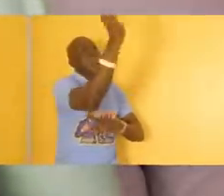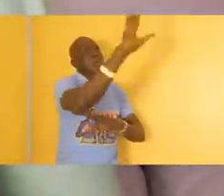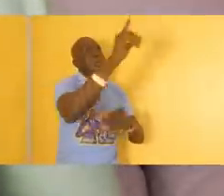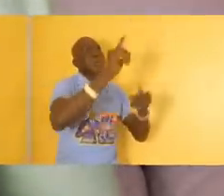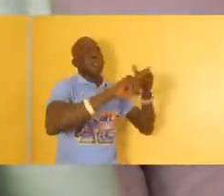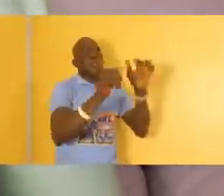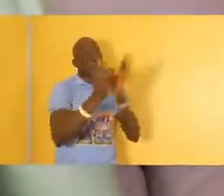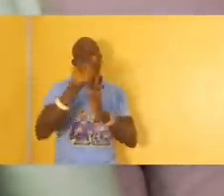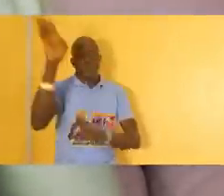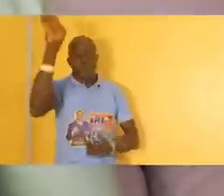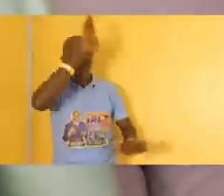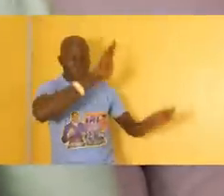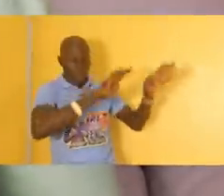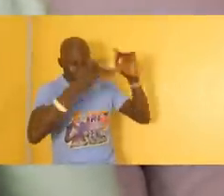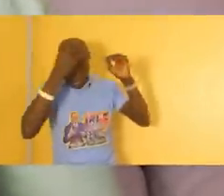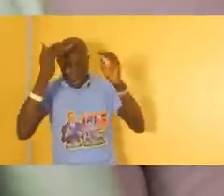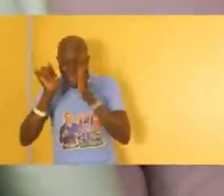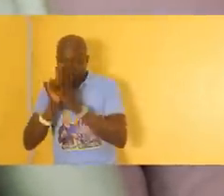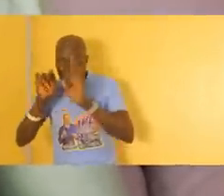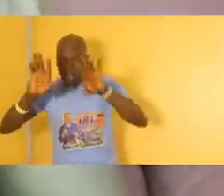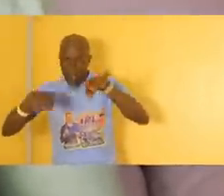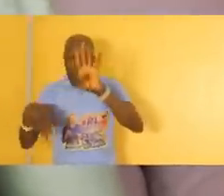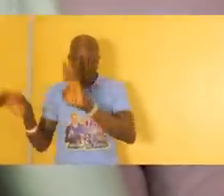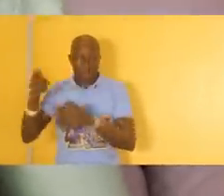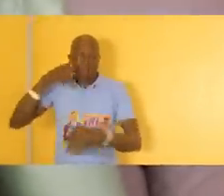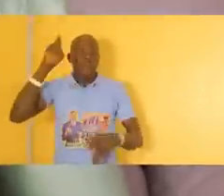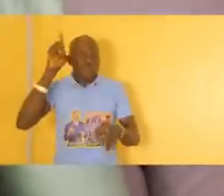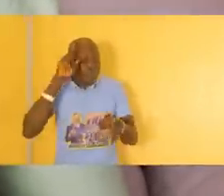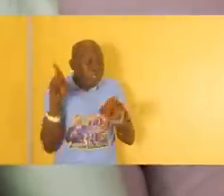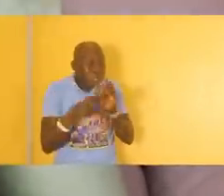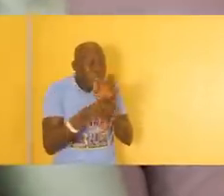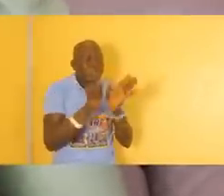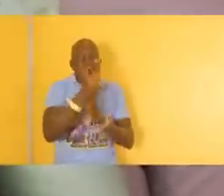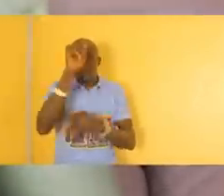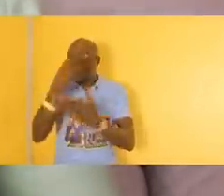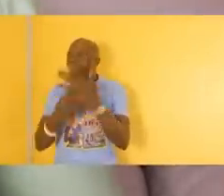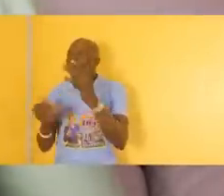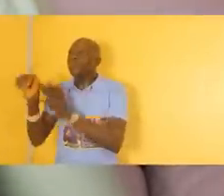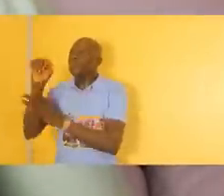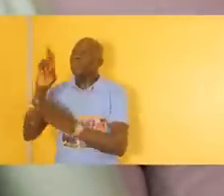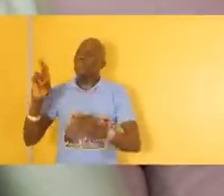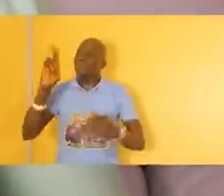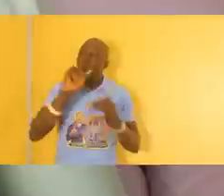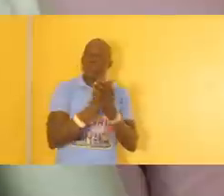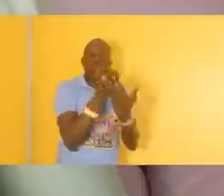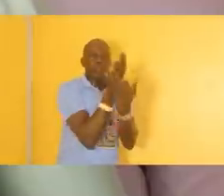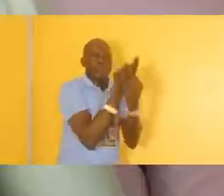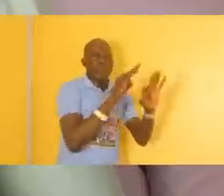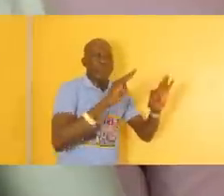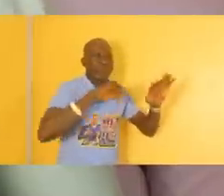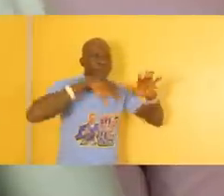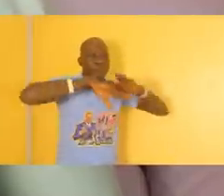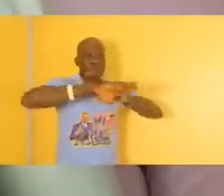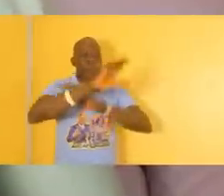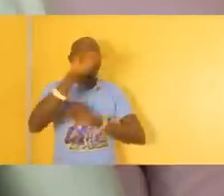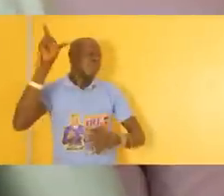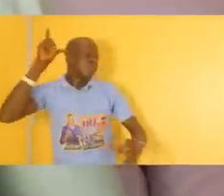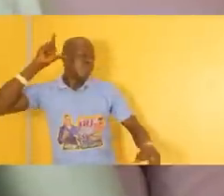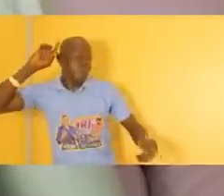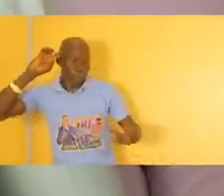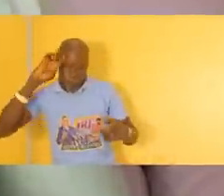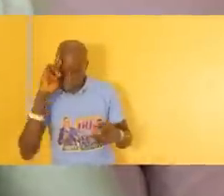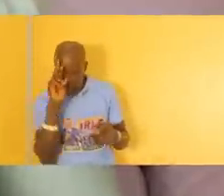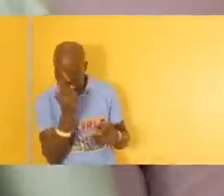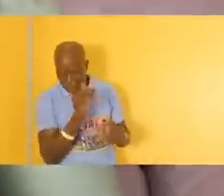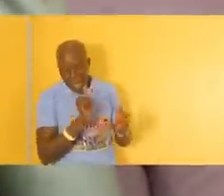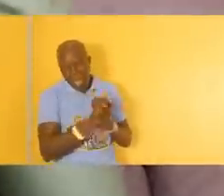out with the one in the name of Jesus. That's why the birth of the first one is told. The Lord may come